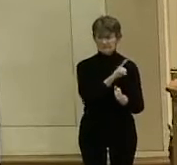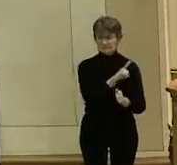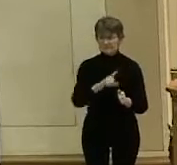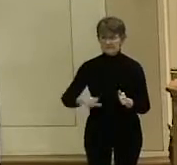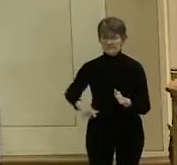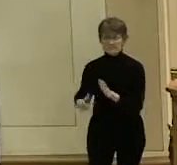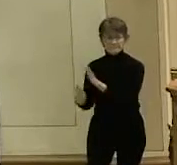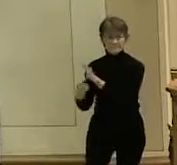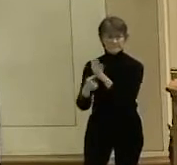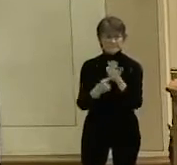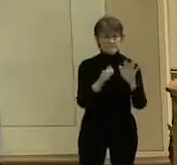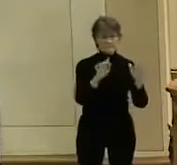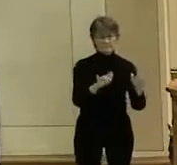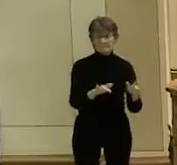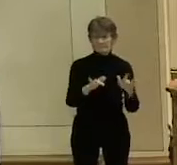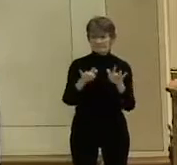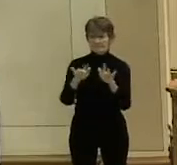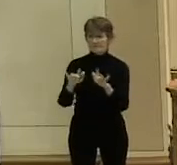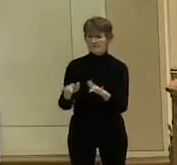Kyrie